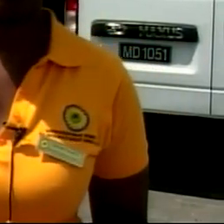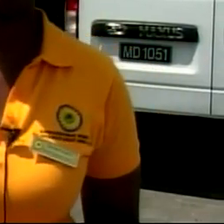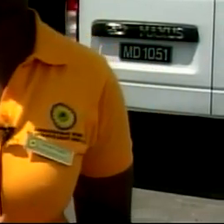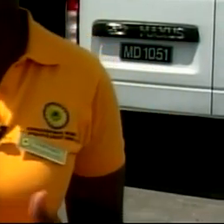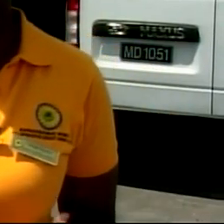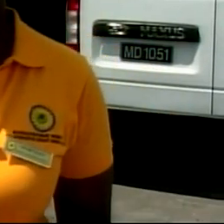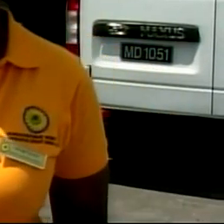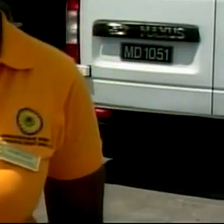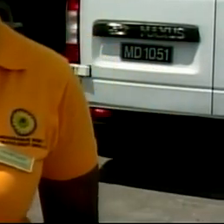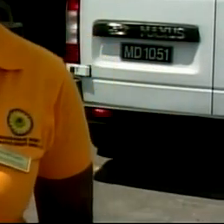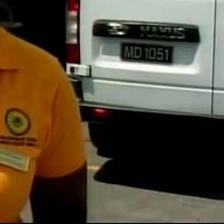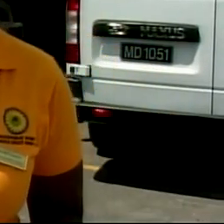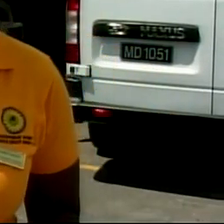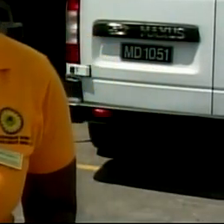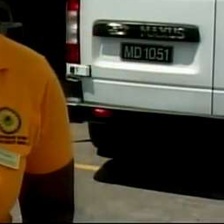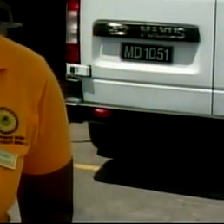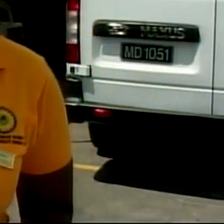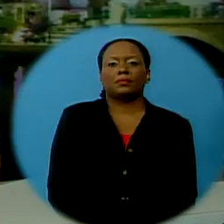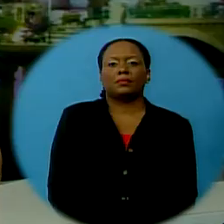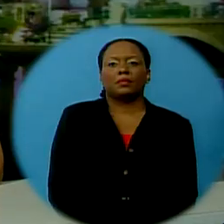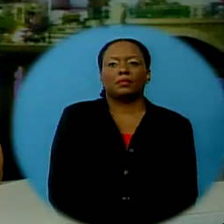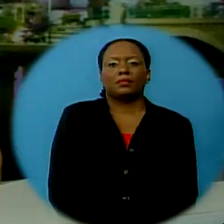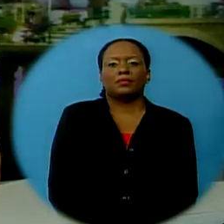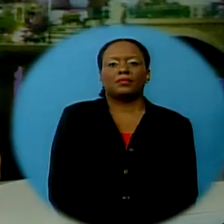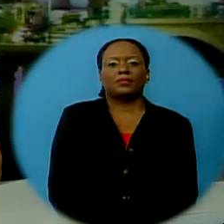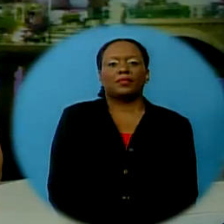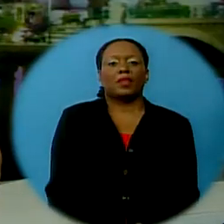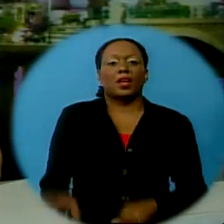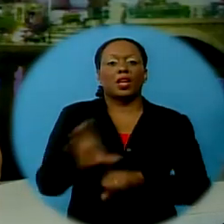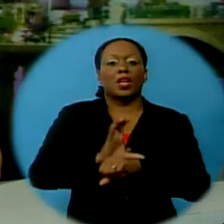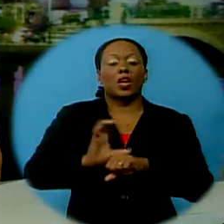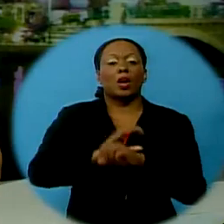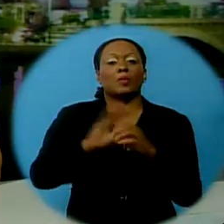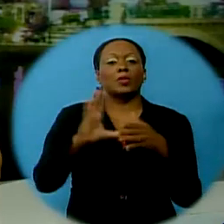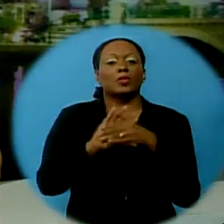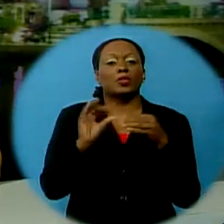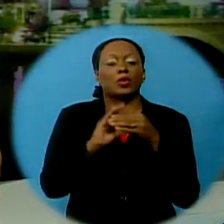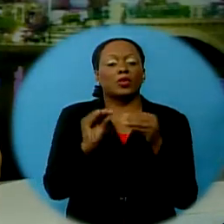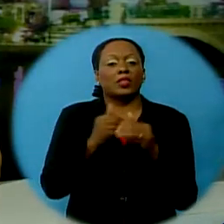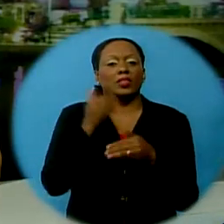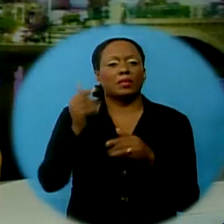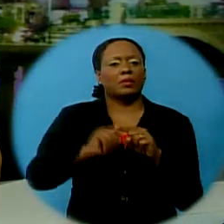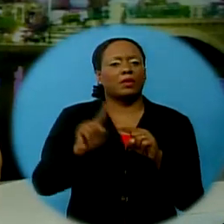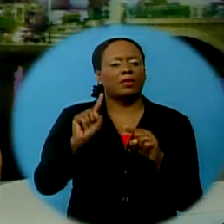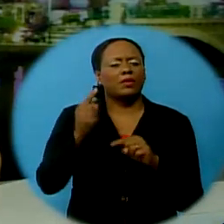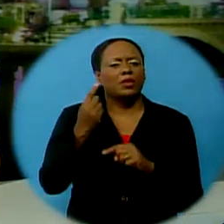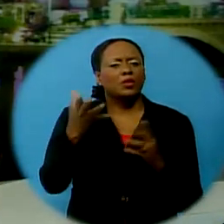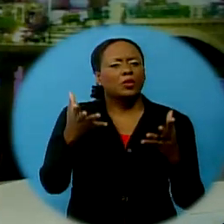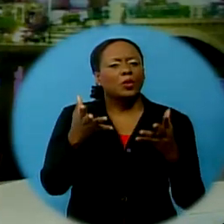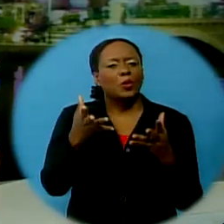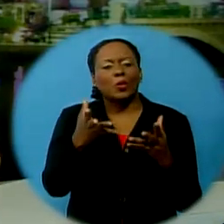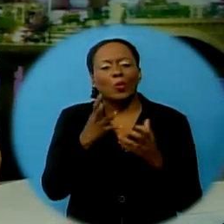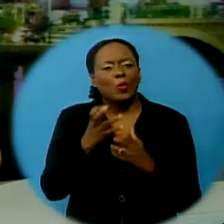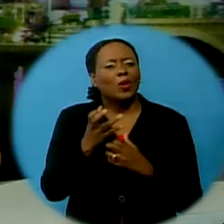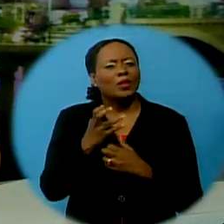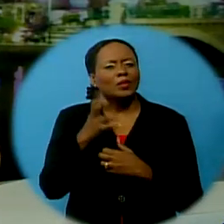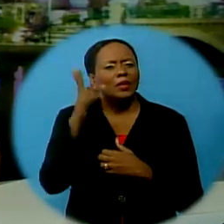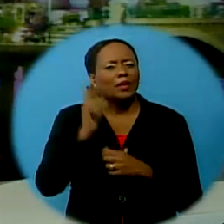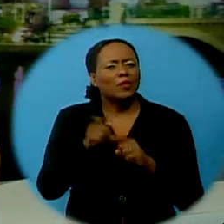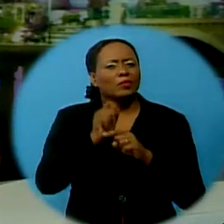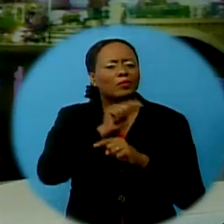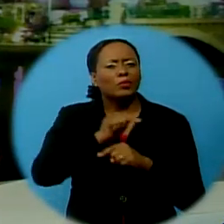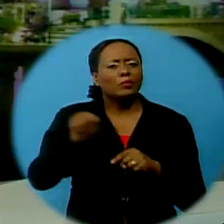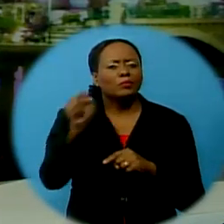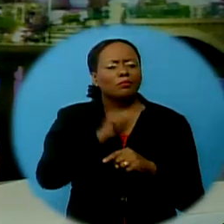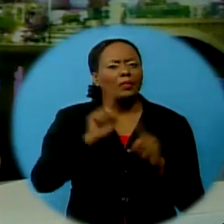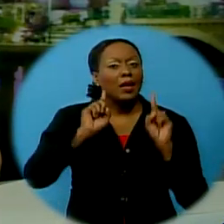with our competitive interest rates. Well, still to come, a look at some of the stories making headlines across our region. But first, we